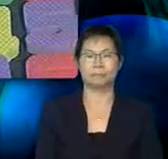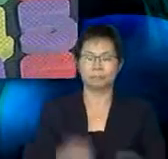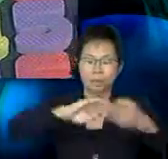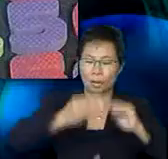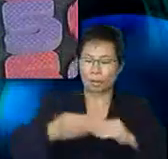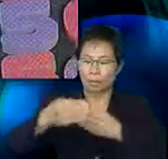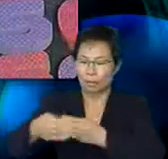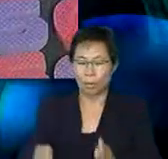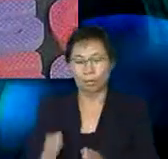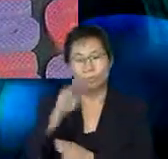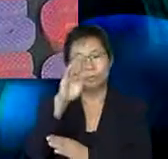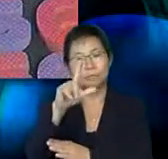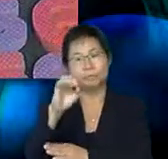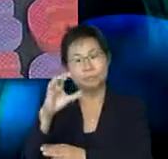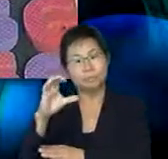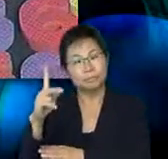Number lock.